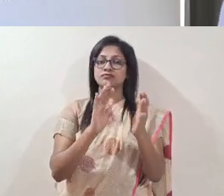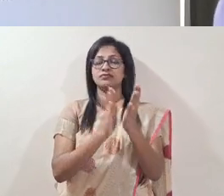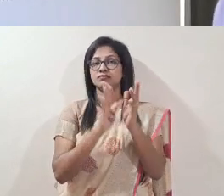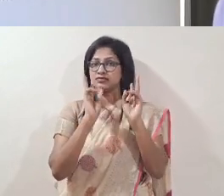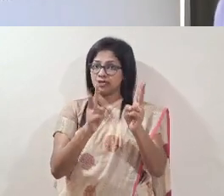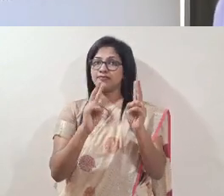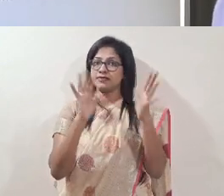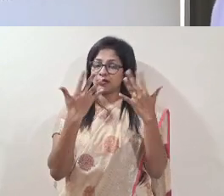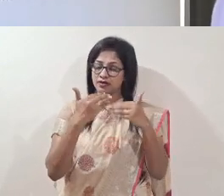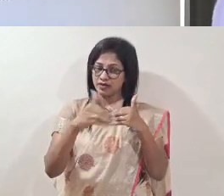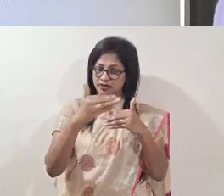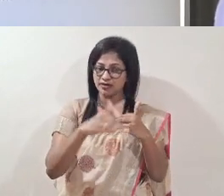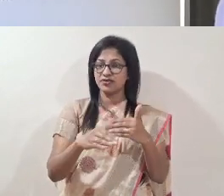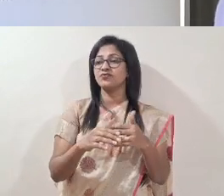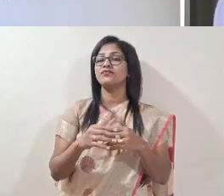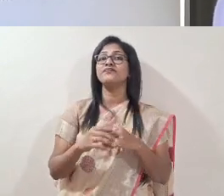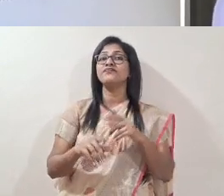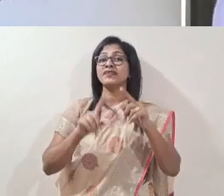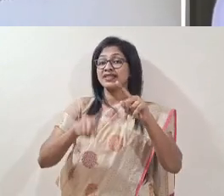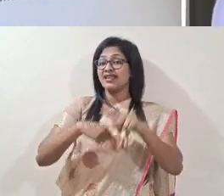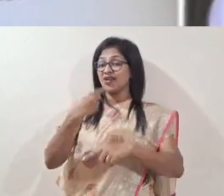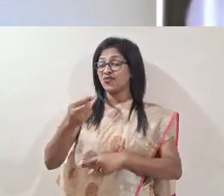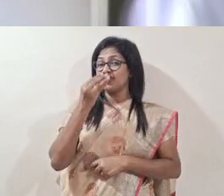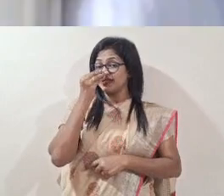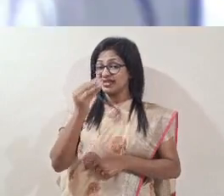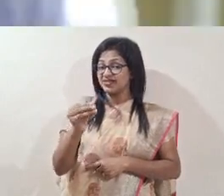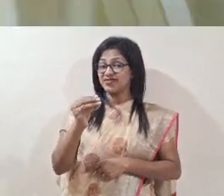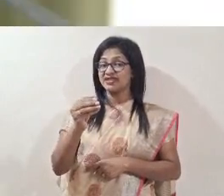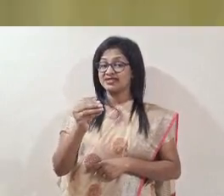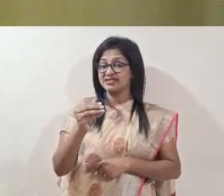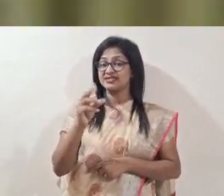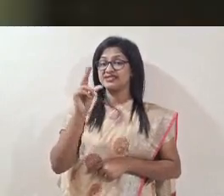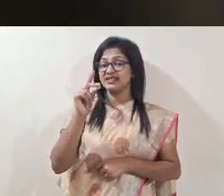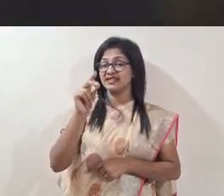you. Now, with that, I will request the next presenter,